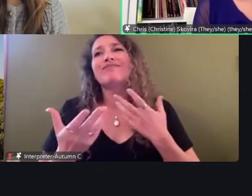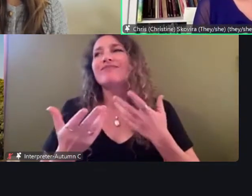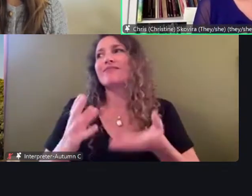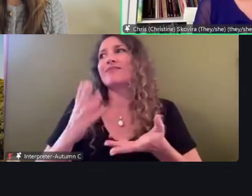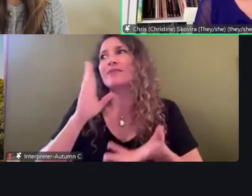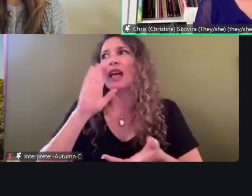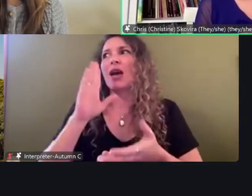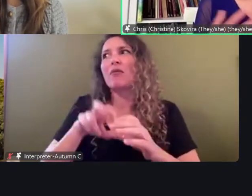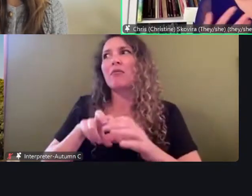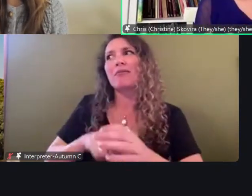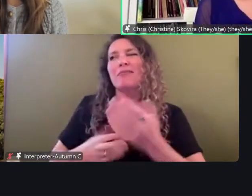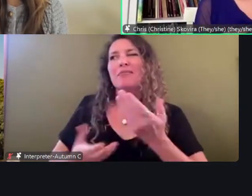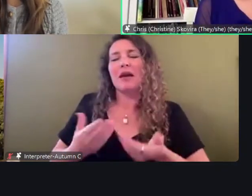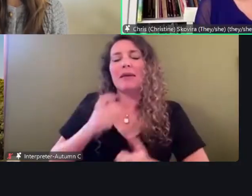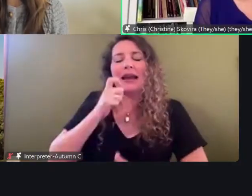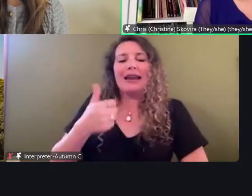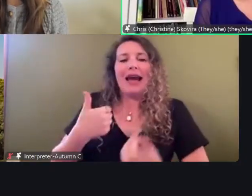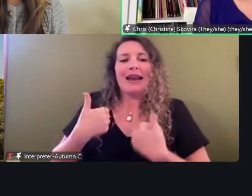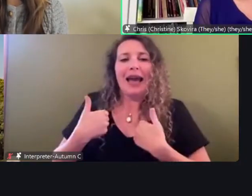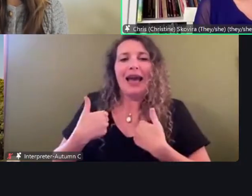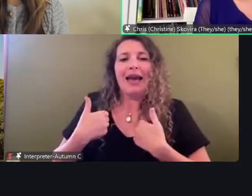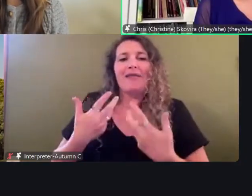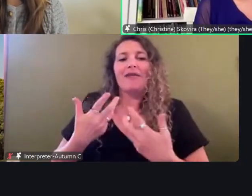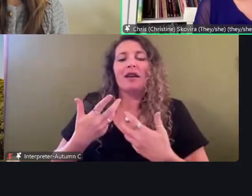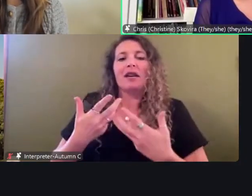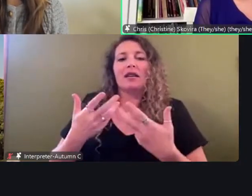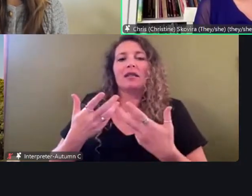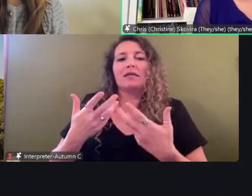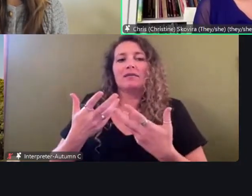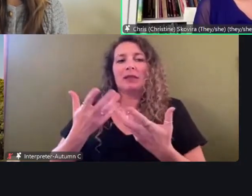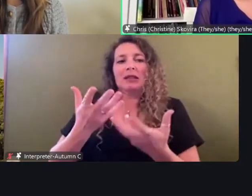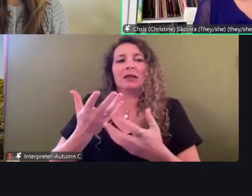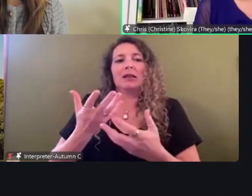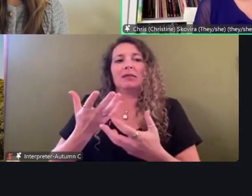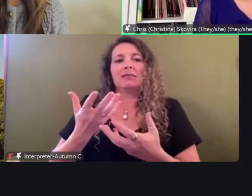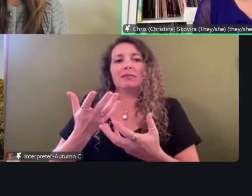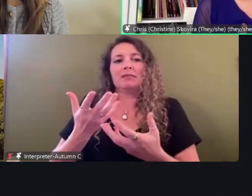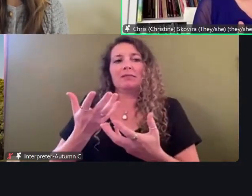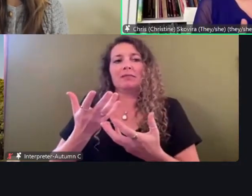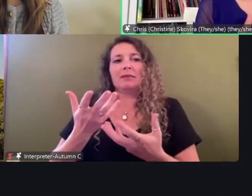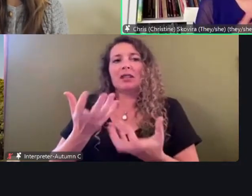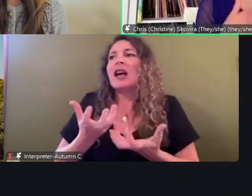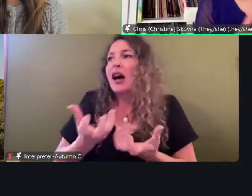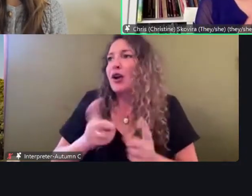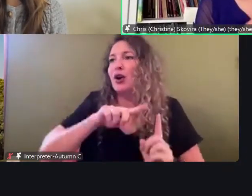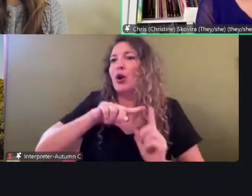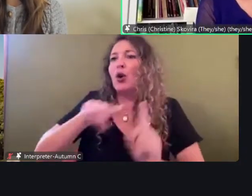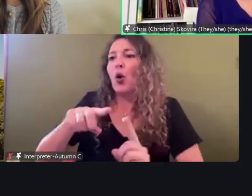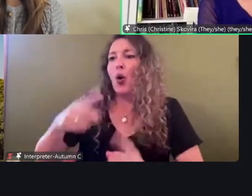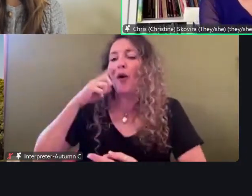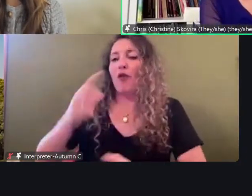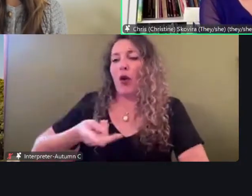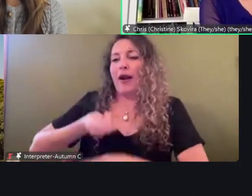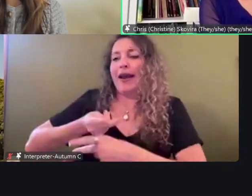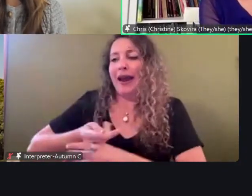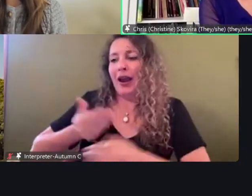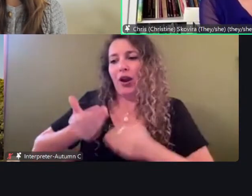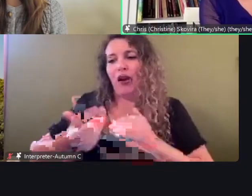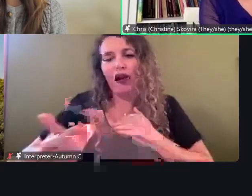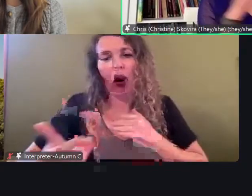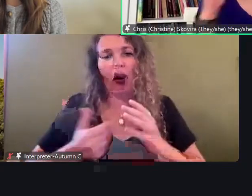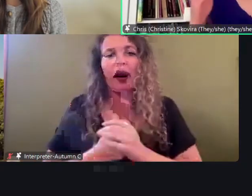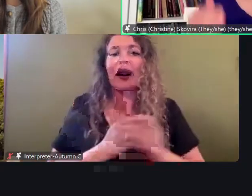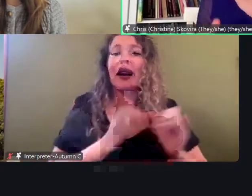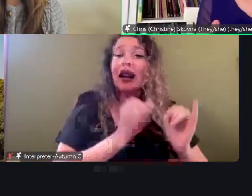care after having an experience like that. So there's well-documented instances where, compared to peers without disabilities, individuals